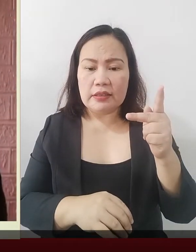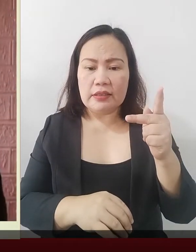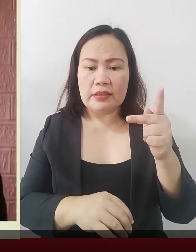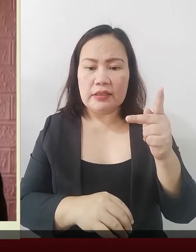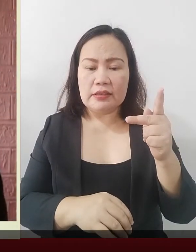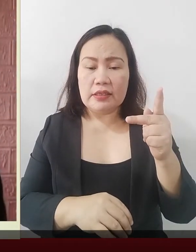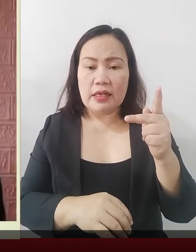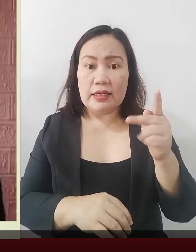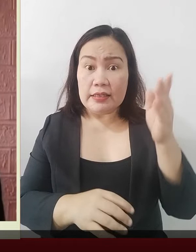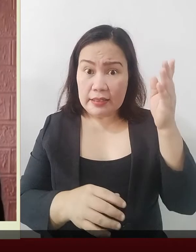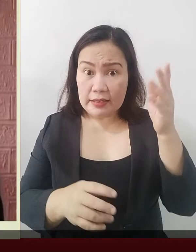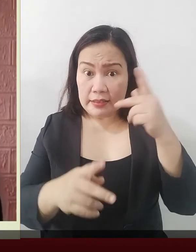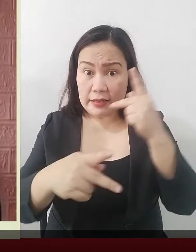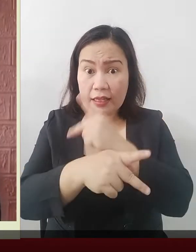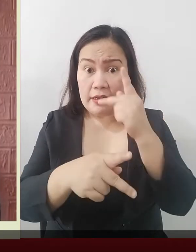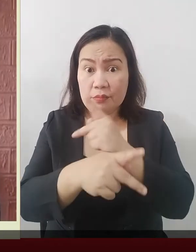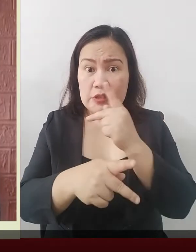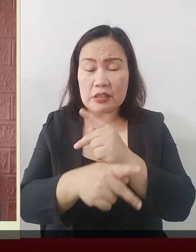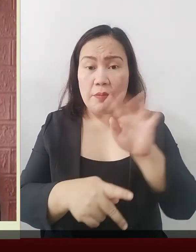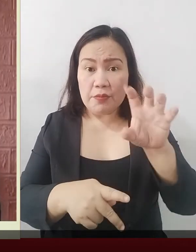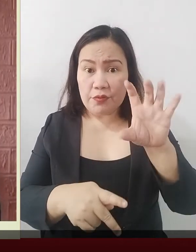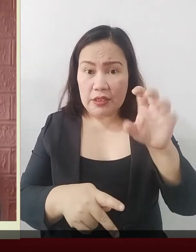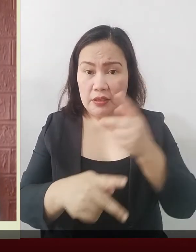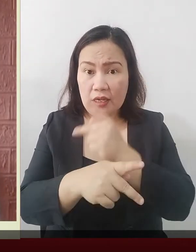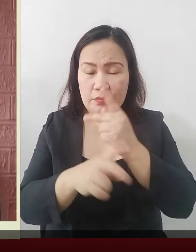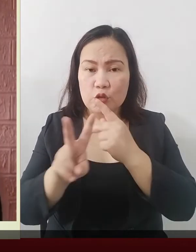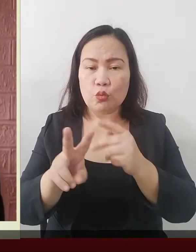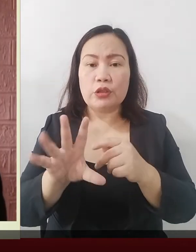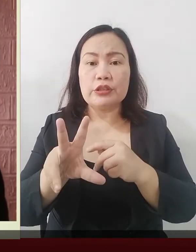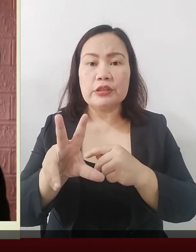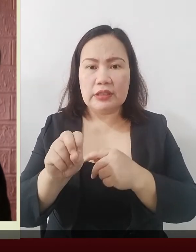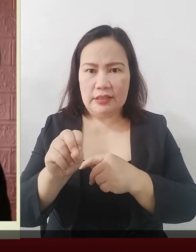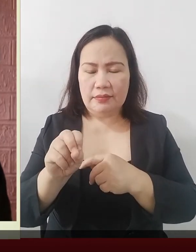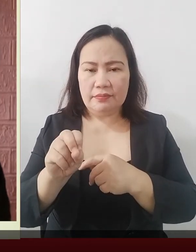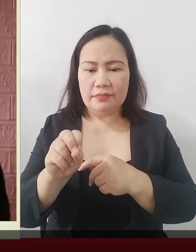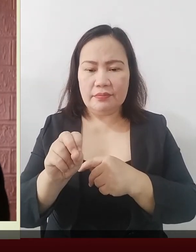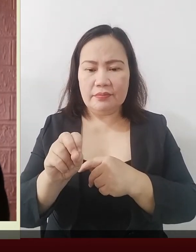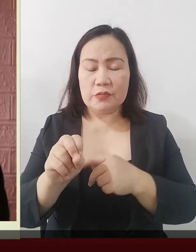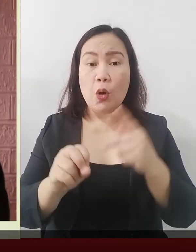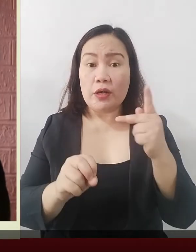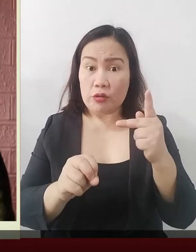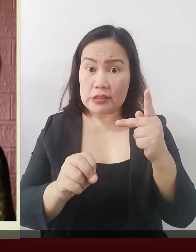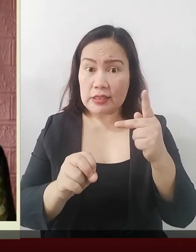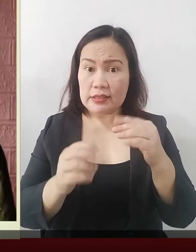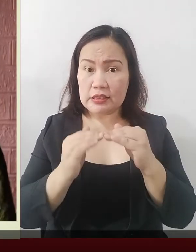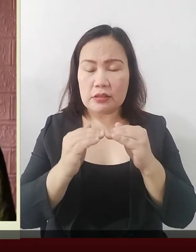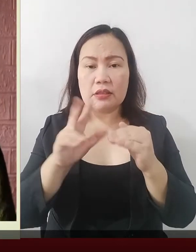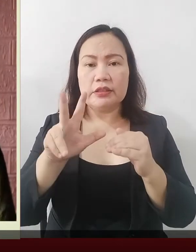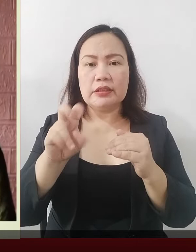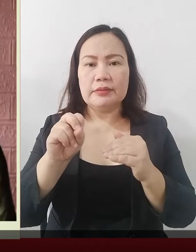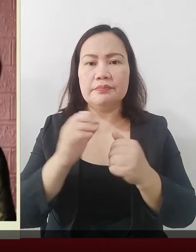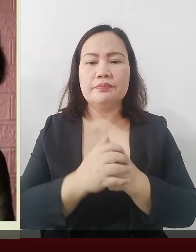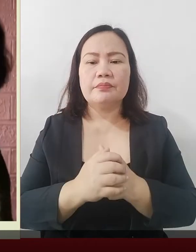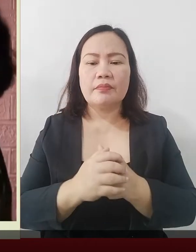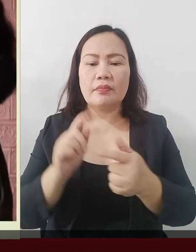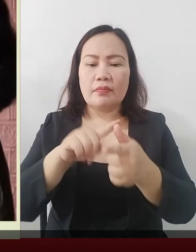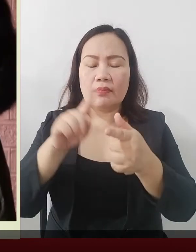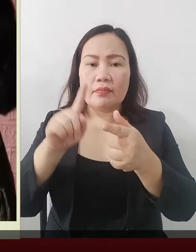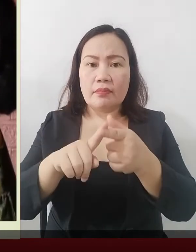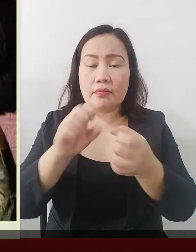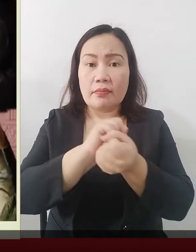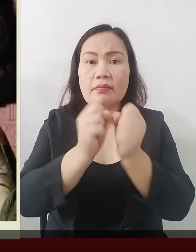constant therefore is 15 times 2 is 30.